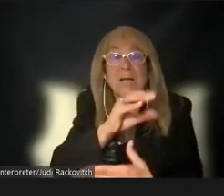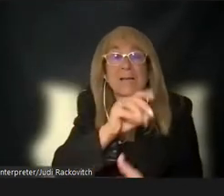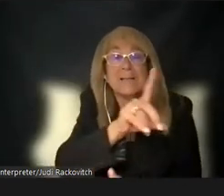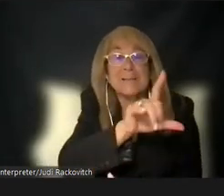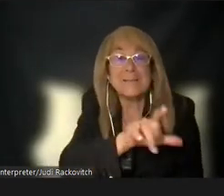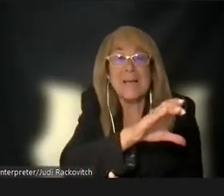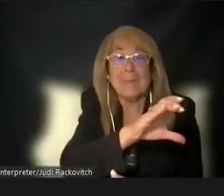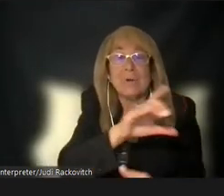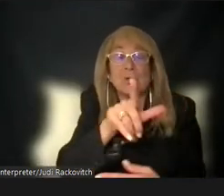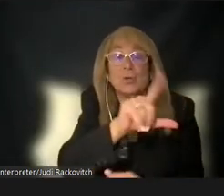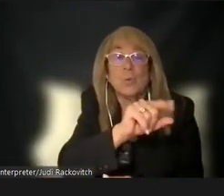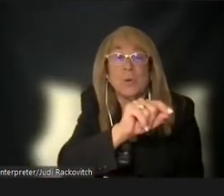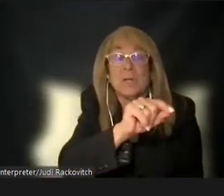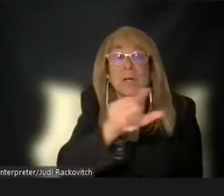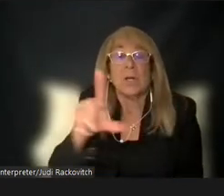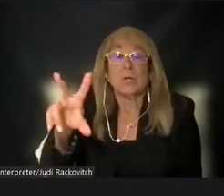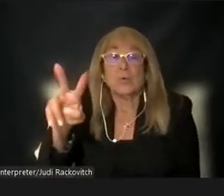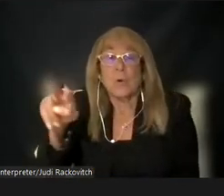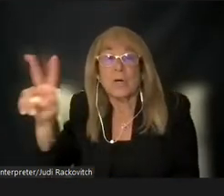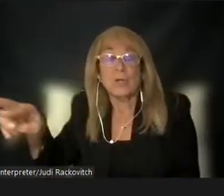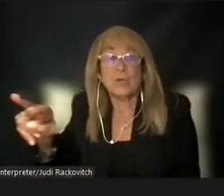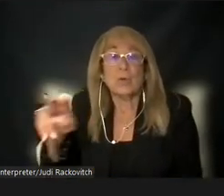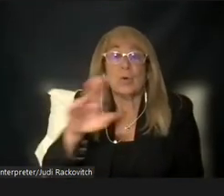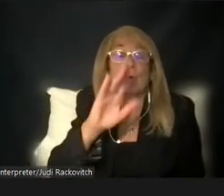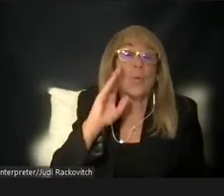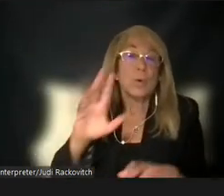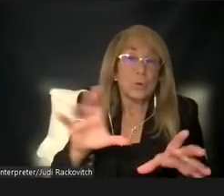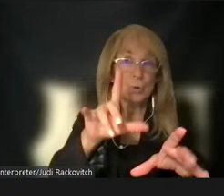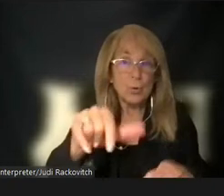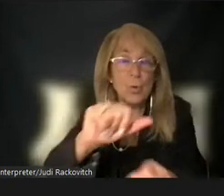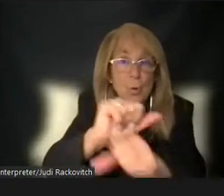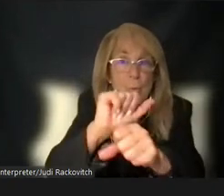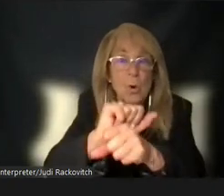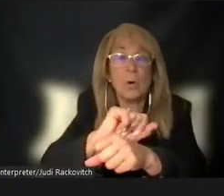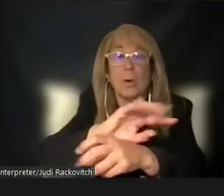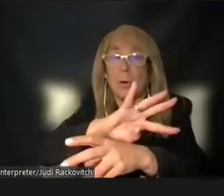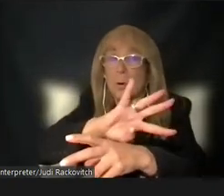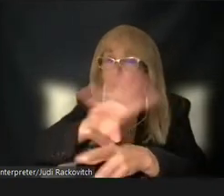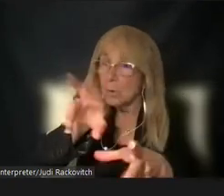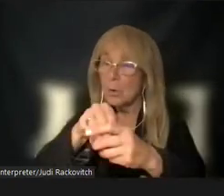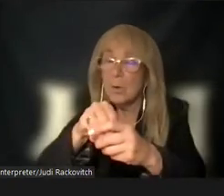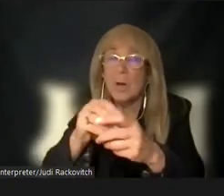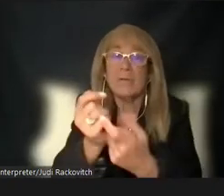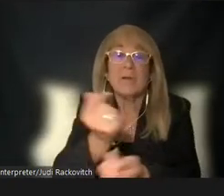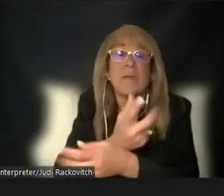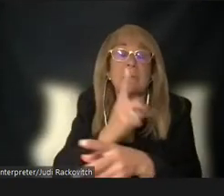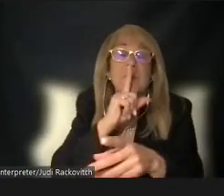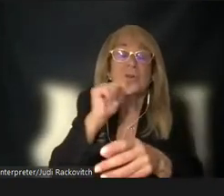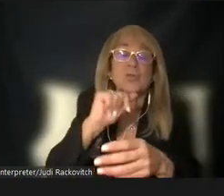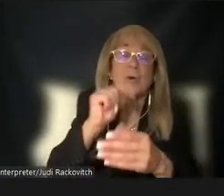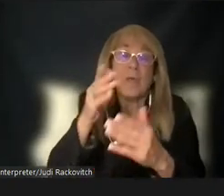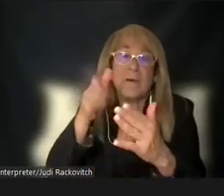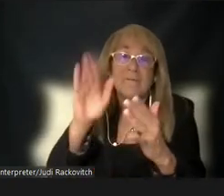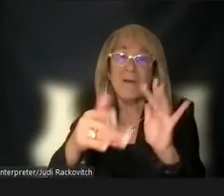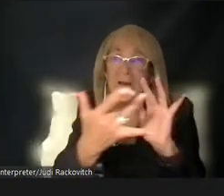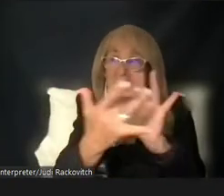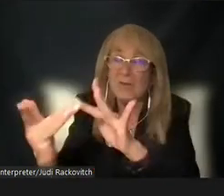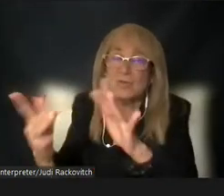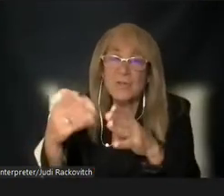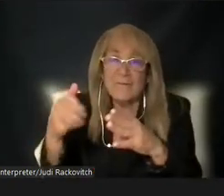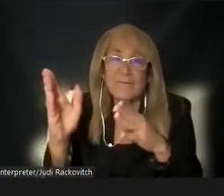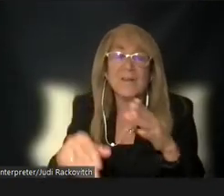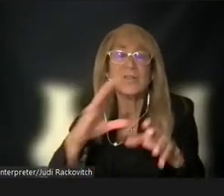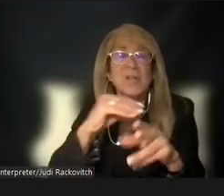the work will be done to incorporate all of that information to make sure that the final outreach is done, and ultimately to have Federal Highway Administration